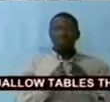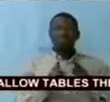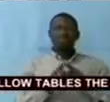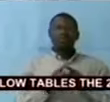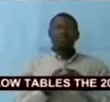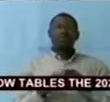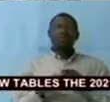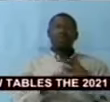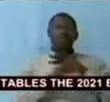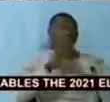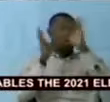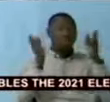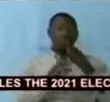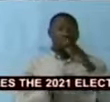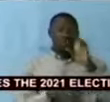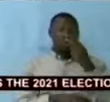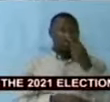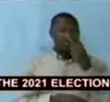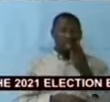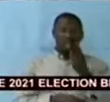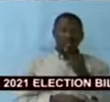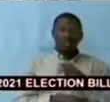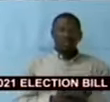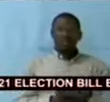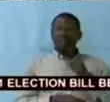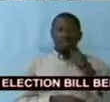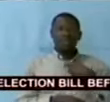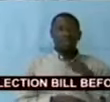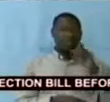And all you could hear was that he's dead, he's dead. But